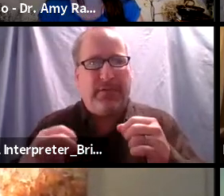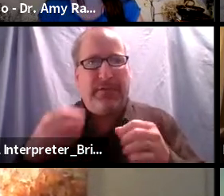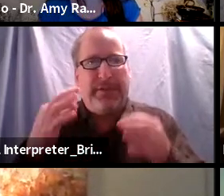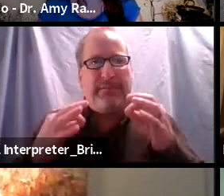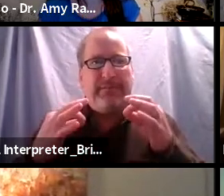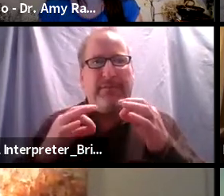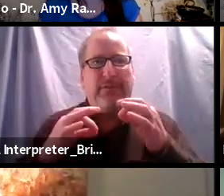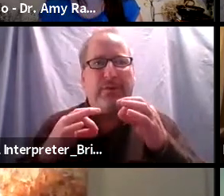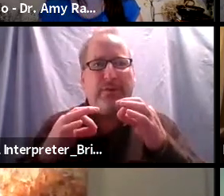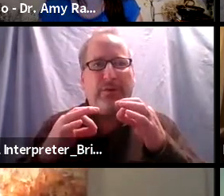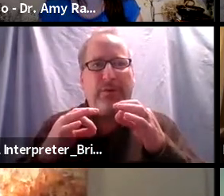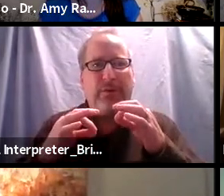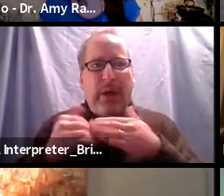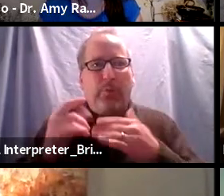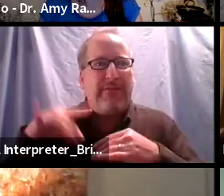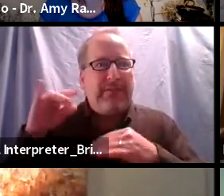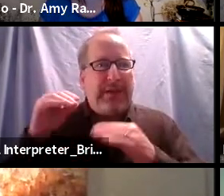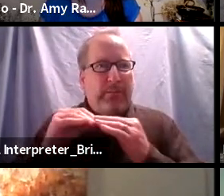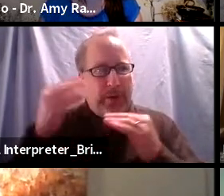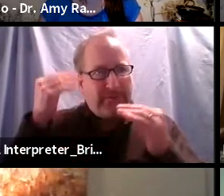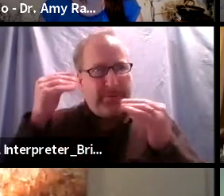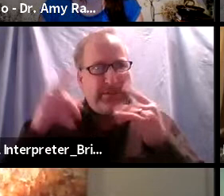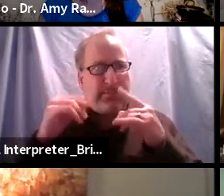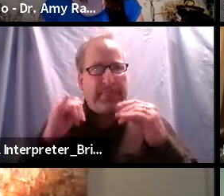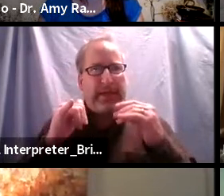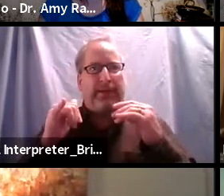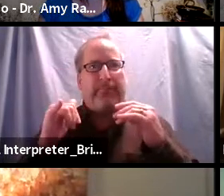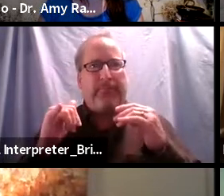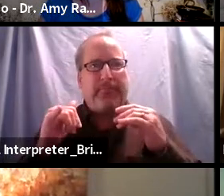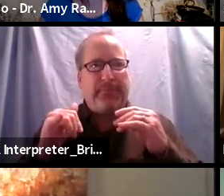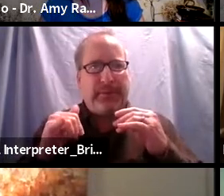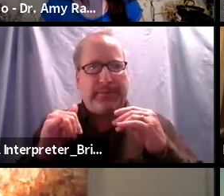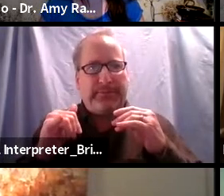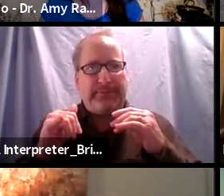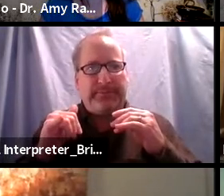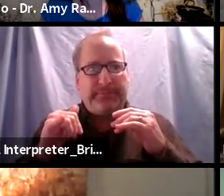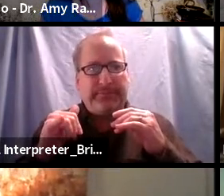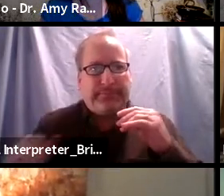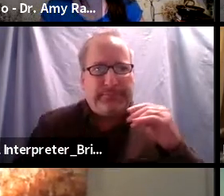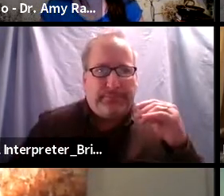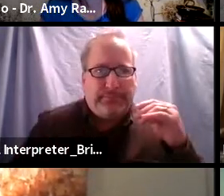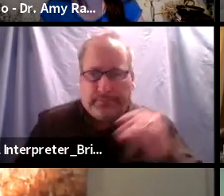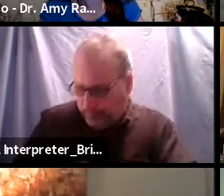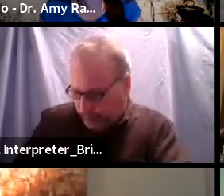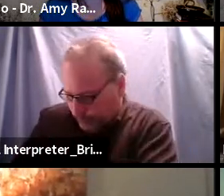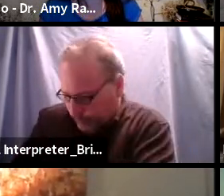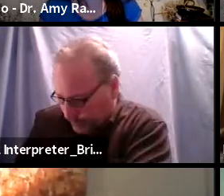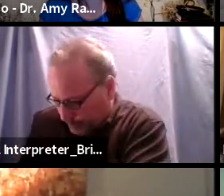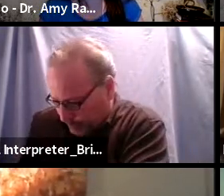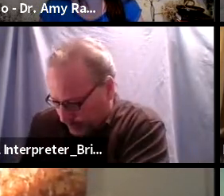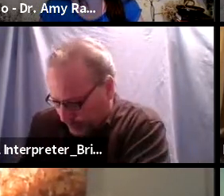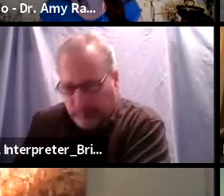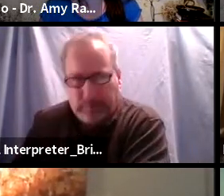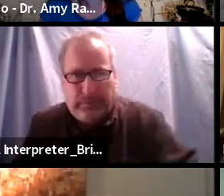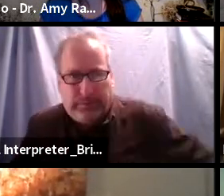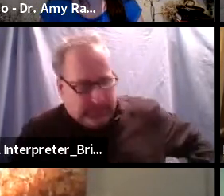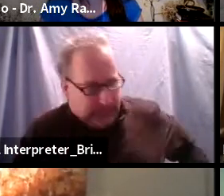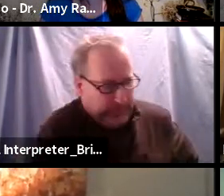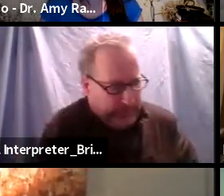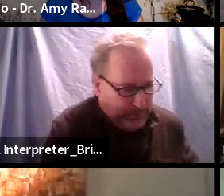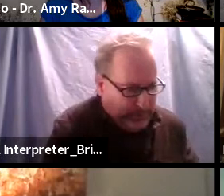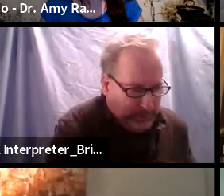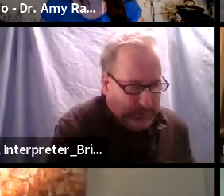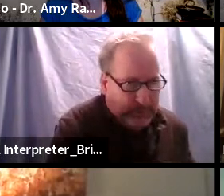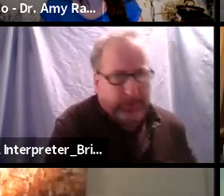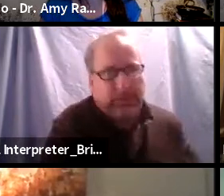how can I find more information on this? And we wanted to send you off to a couple of different locations, or if we wanted to reference something that was